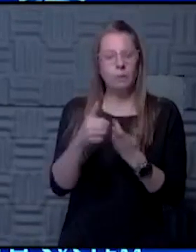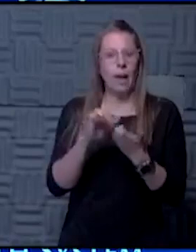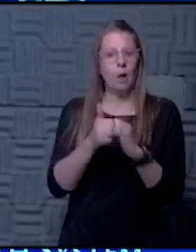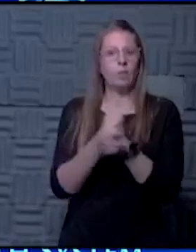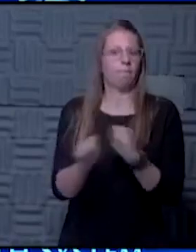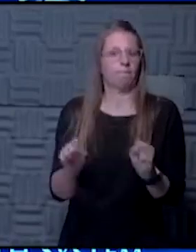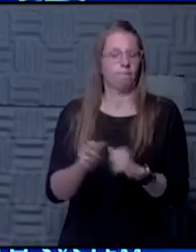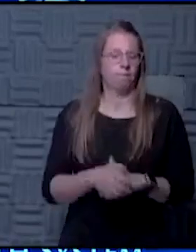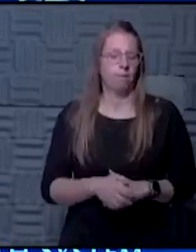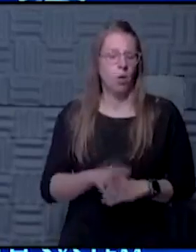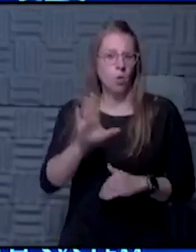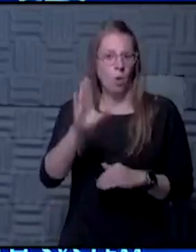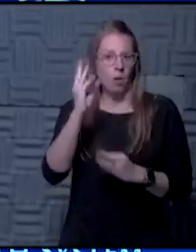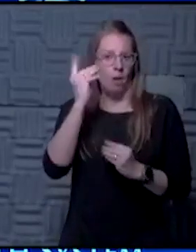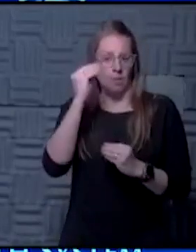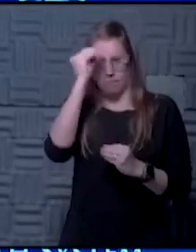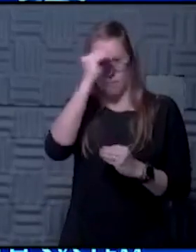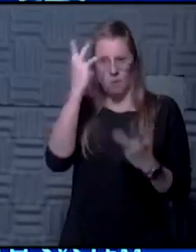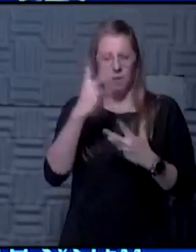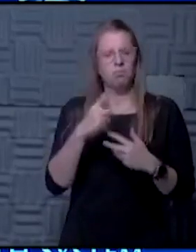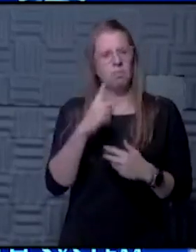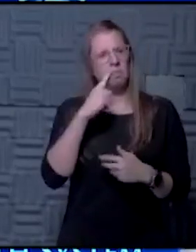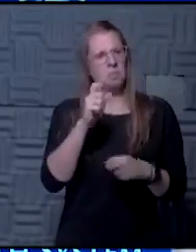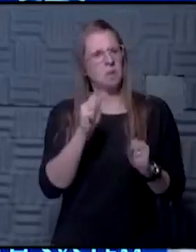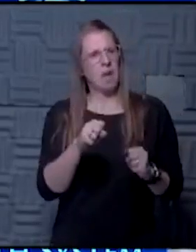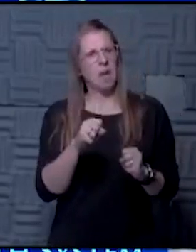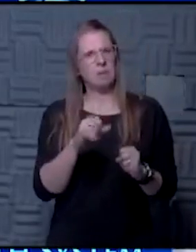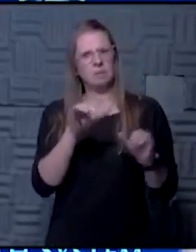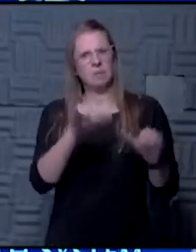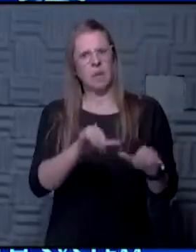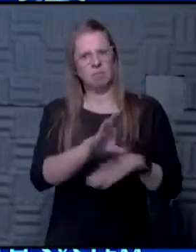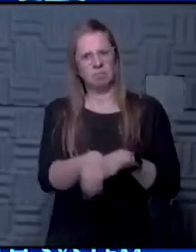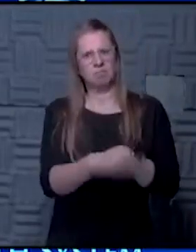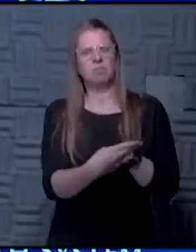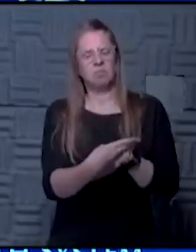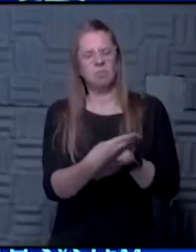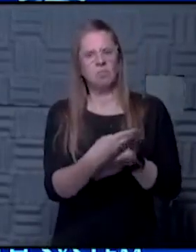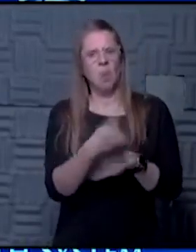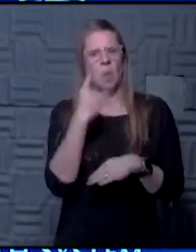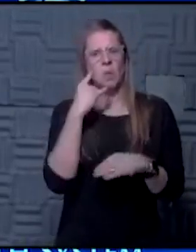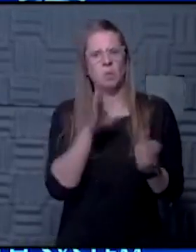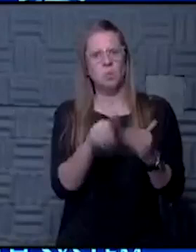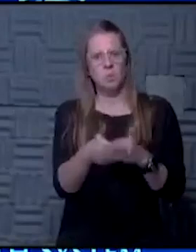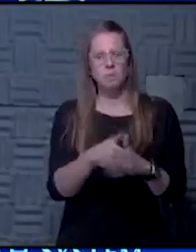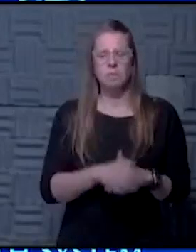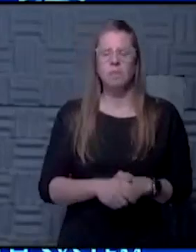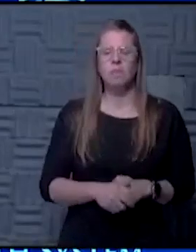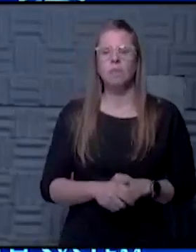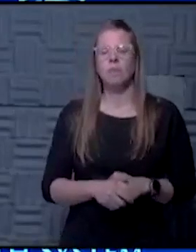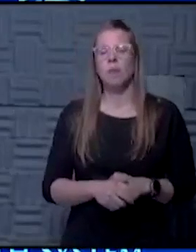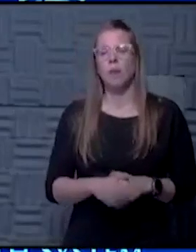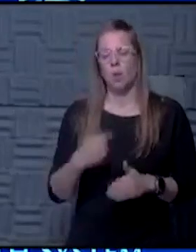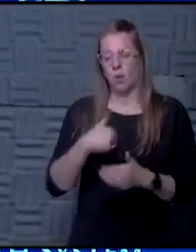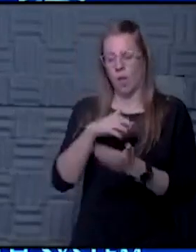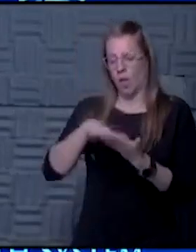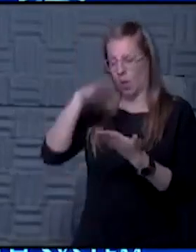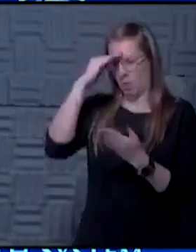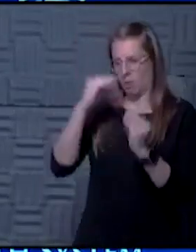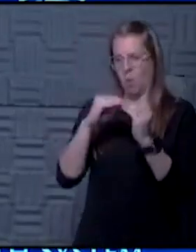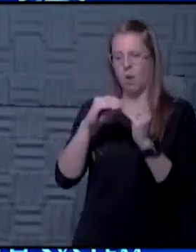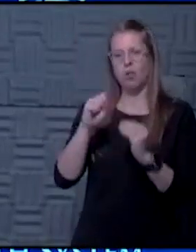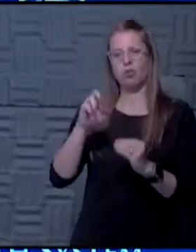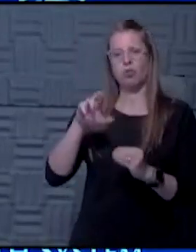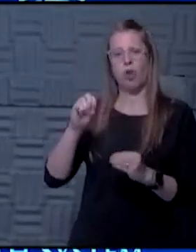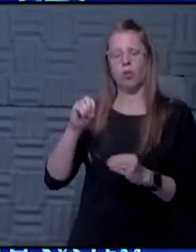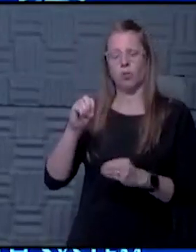in a hotel room? Yeah, I think you can do that real safely. I think that, the more we've learned about COVID, or SARS-CoV-2, the more